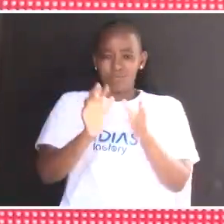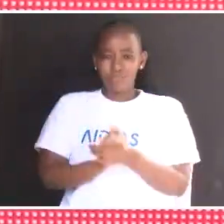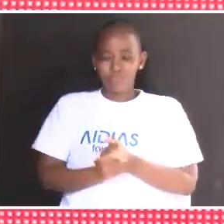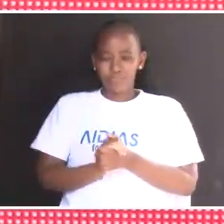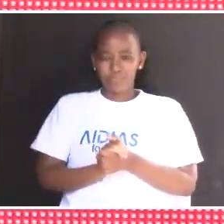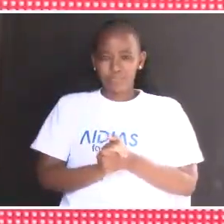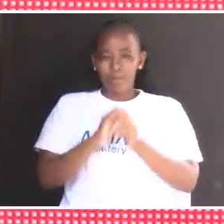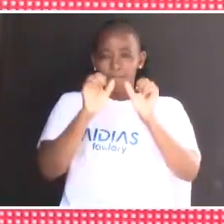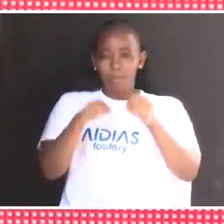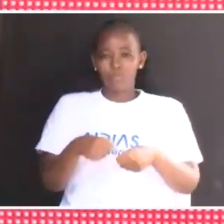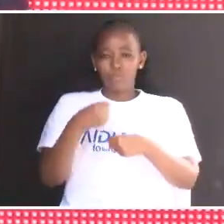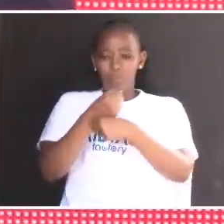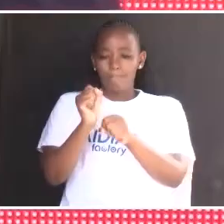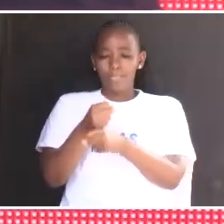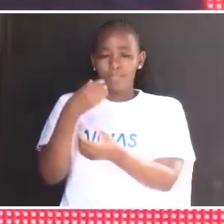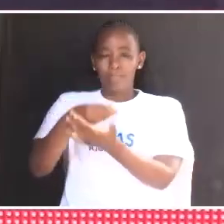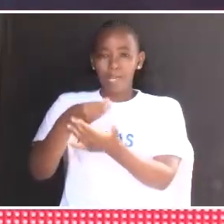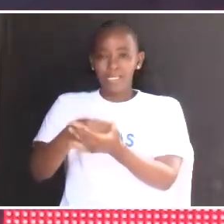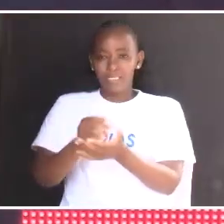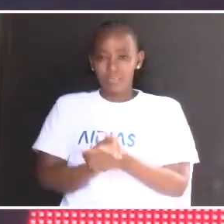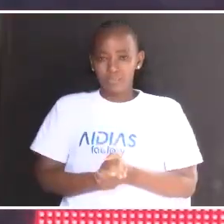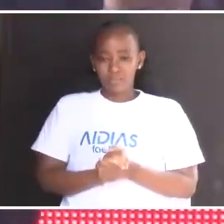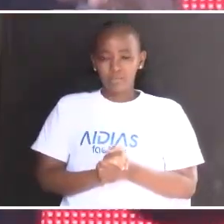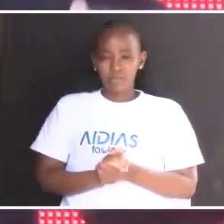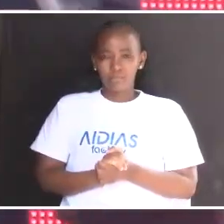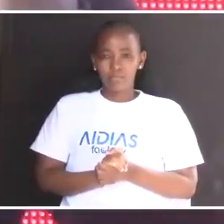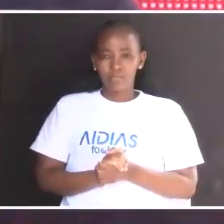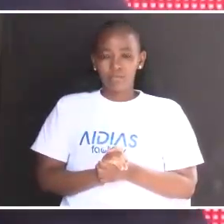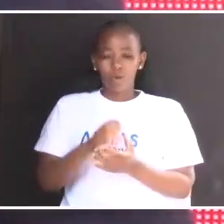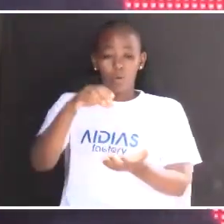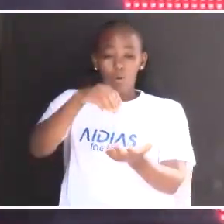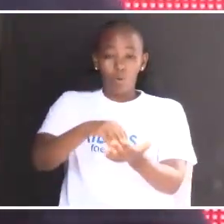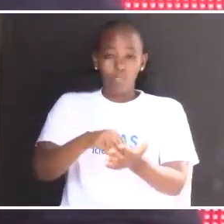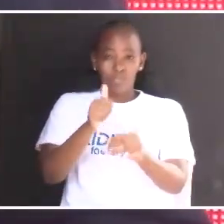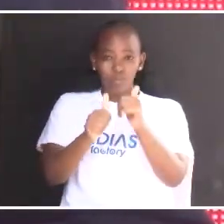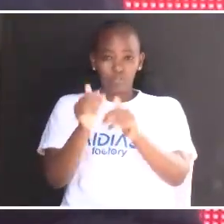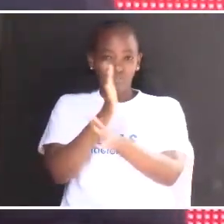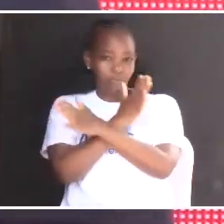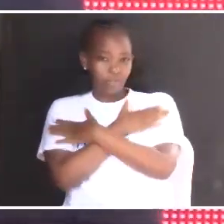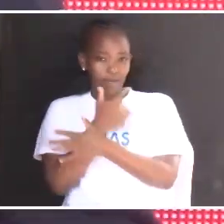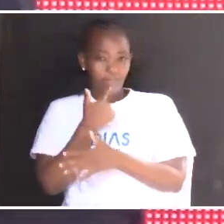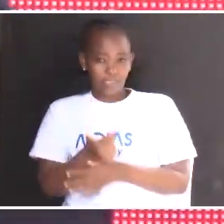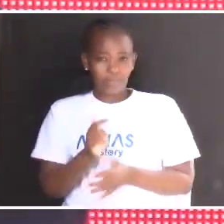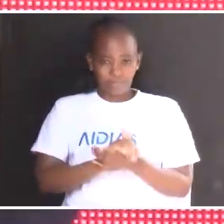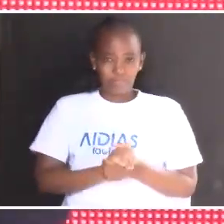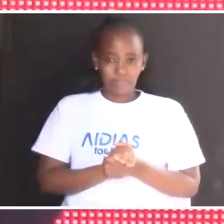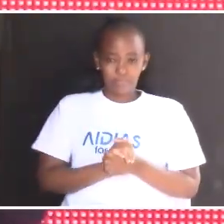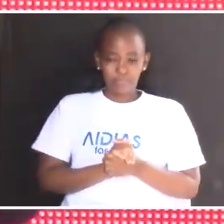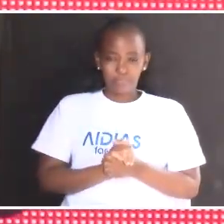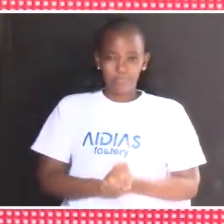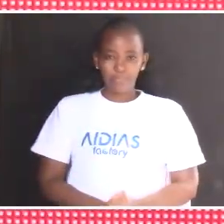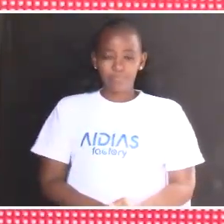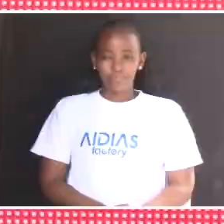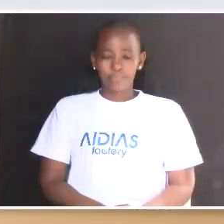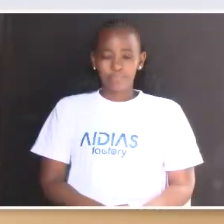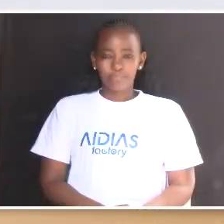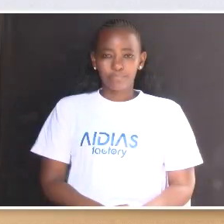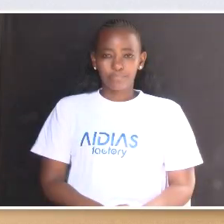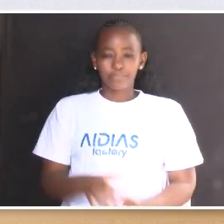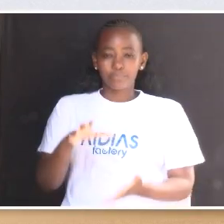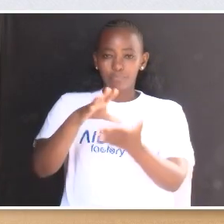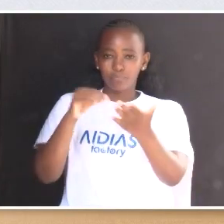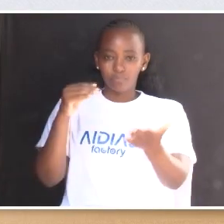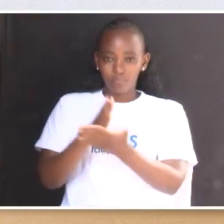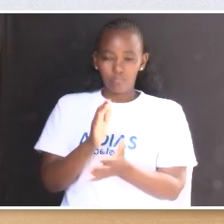Kitu utaweza tengeneza pesa nayo, kama hiyo content yenye our friend ametuambia. So